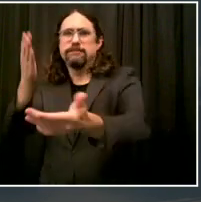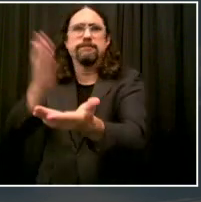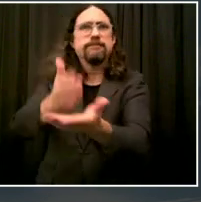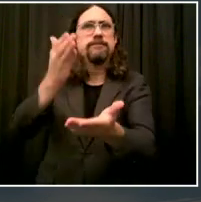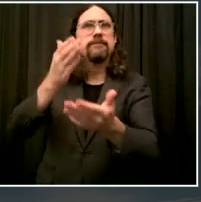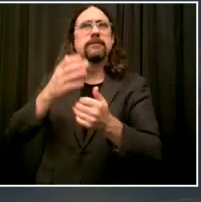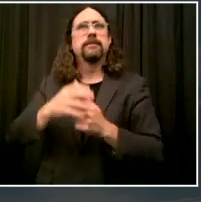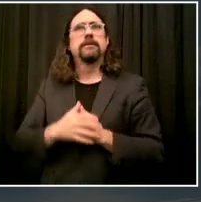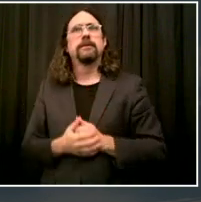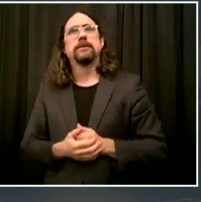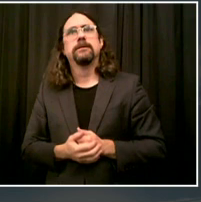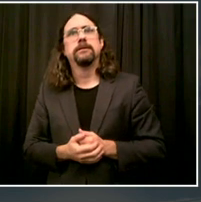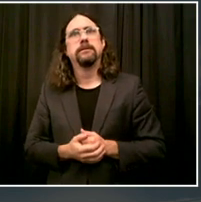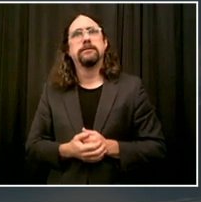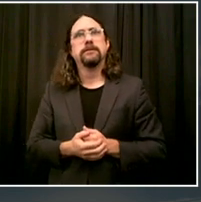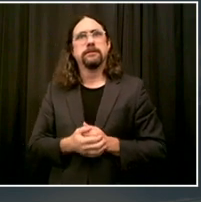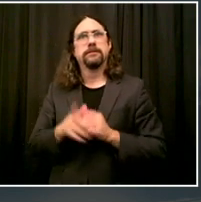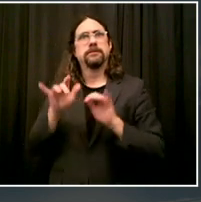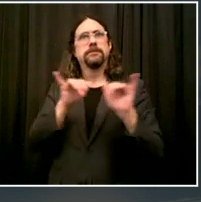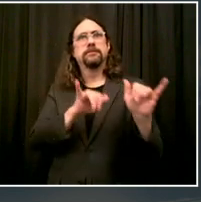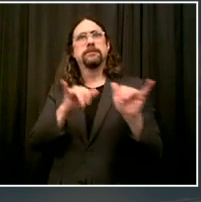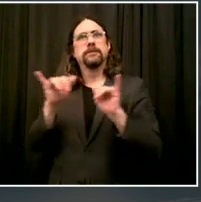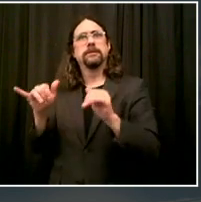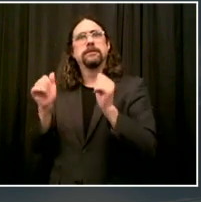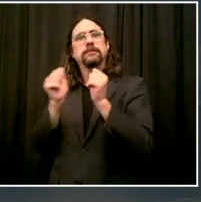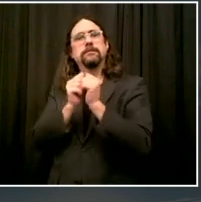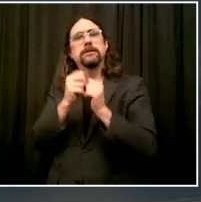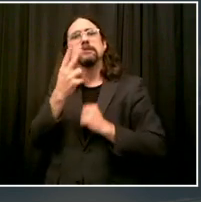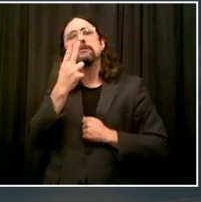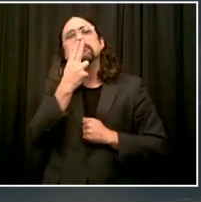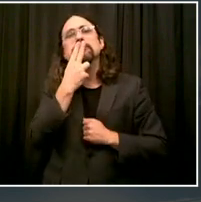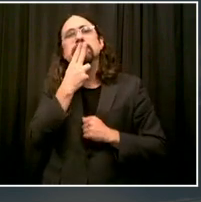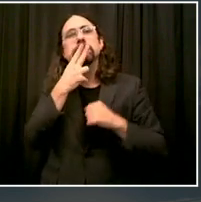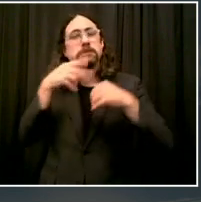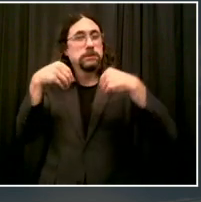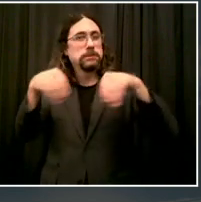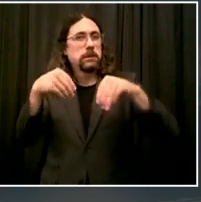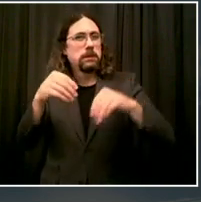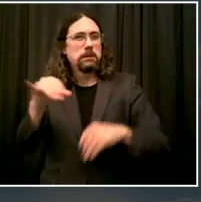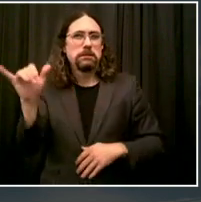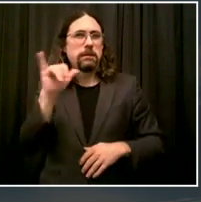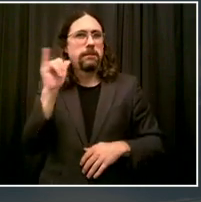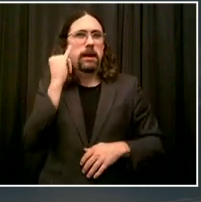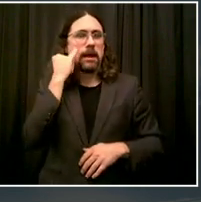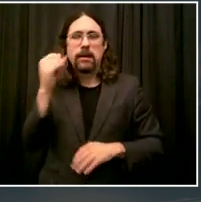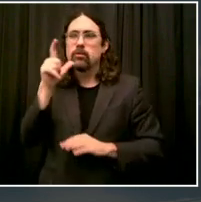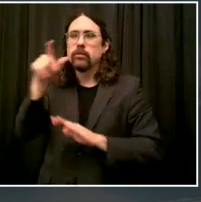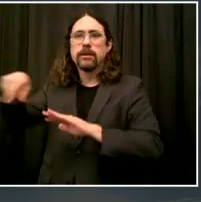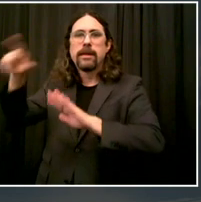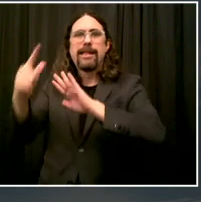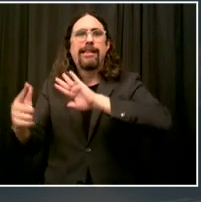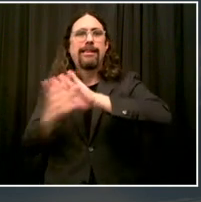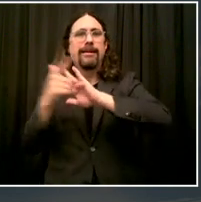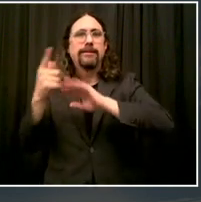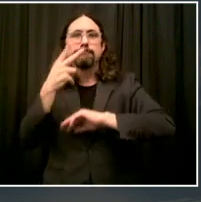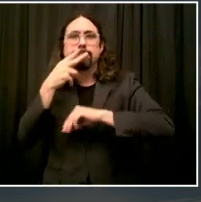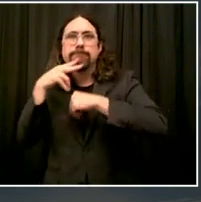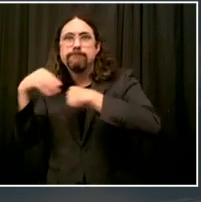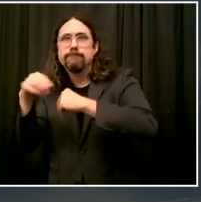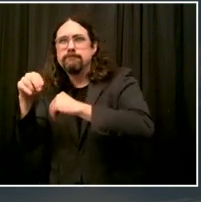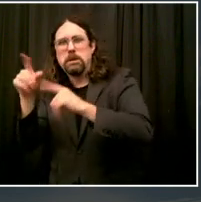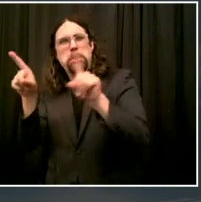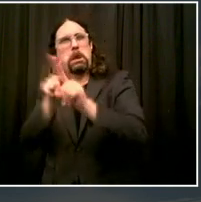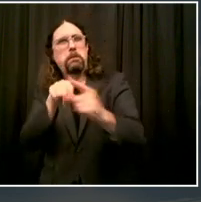making profit off of selling fireworks, causing us grief. So we want to send teams into other